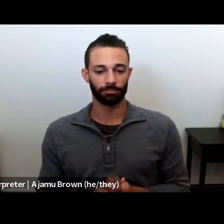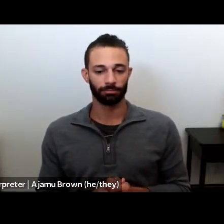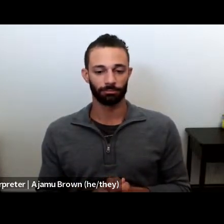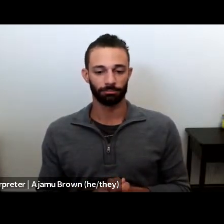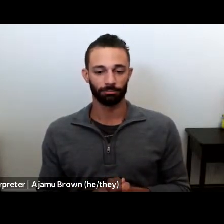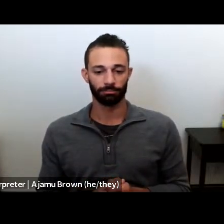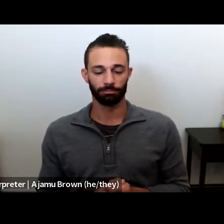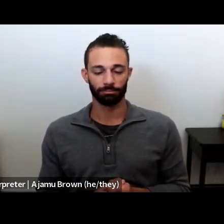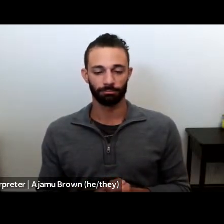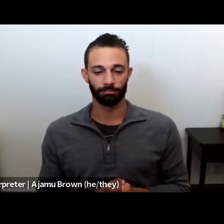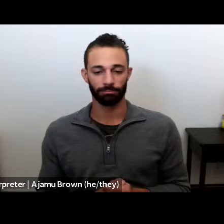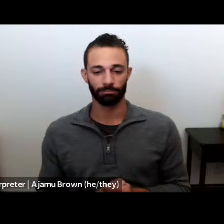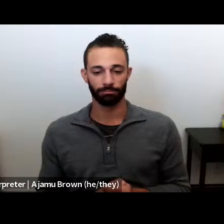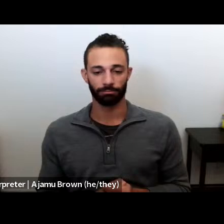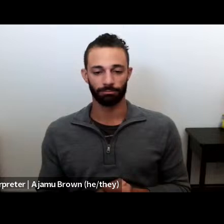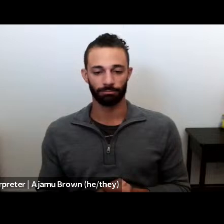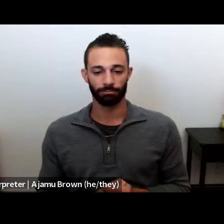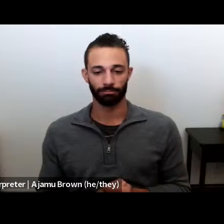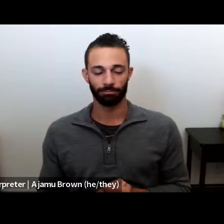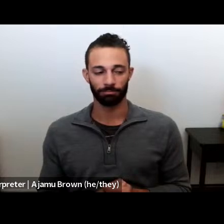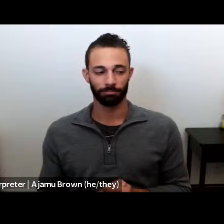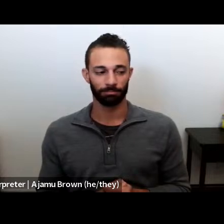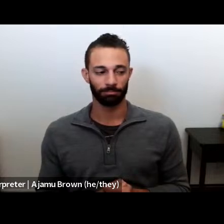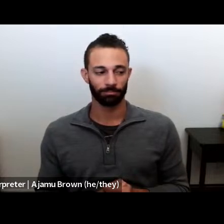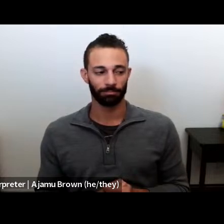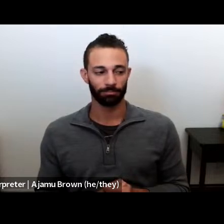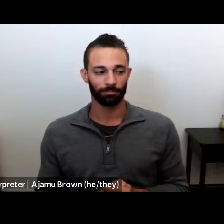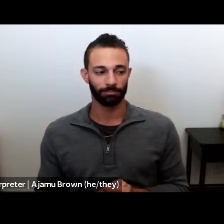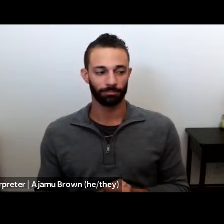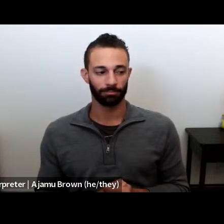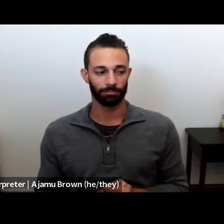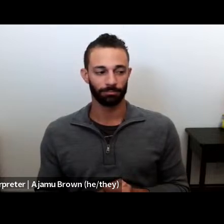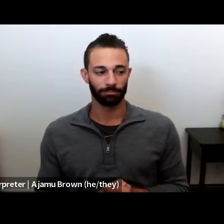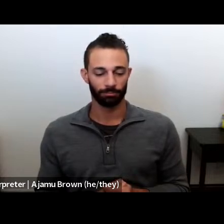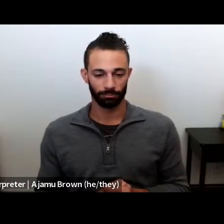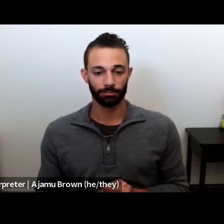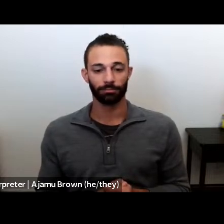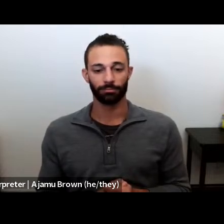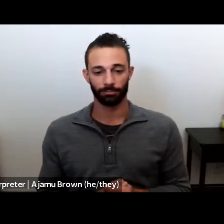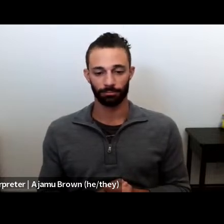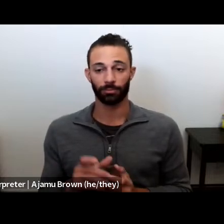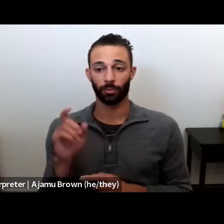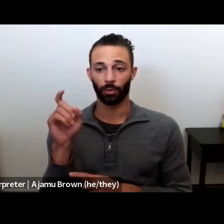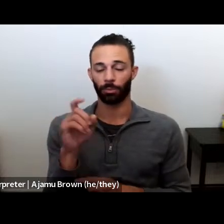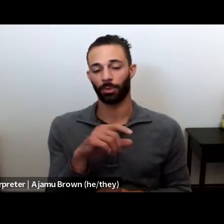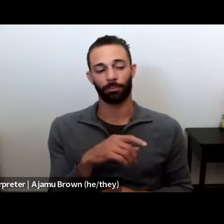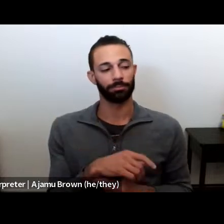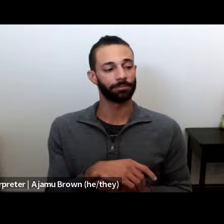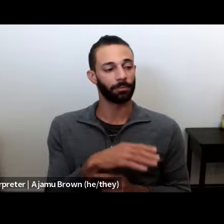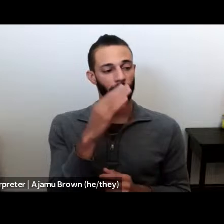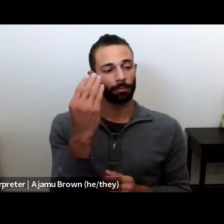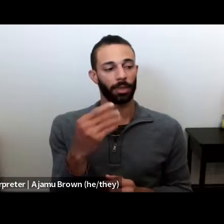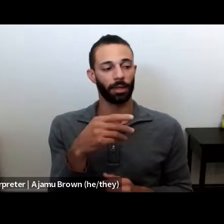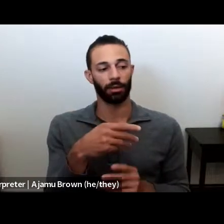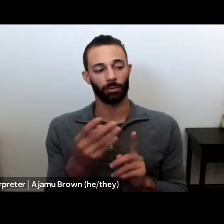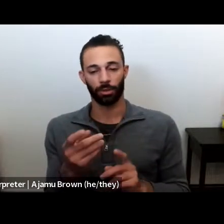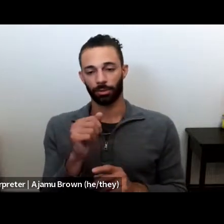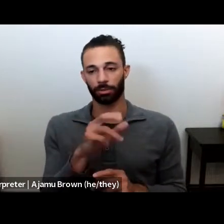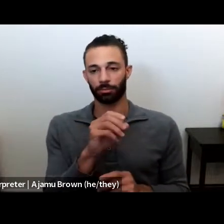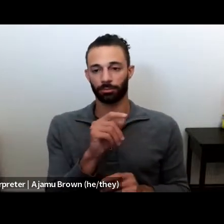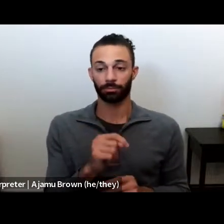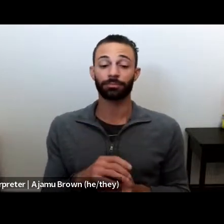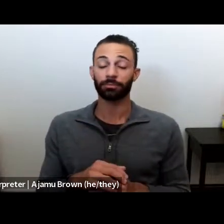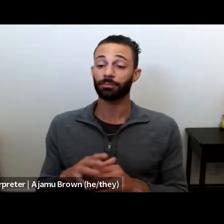That's Black Queer Tarot. All right. Sag, calling all